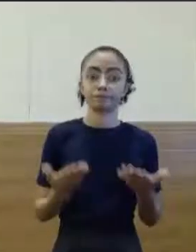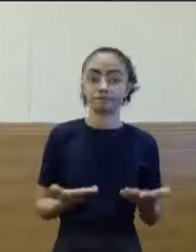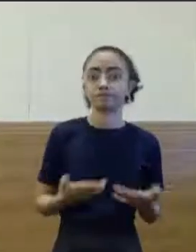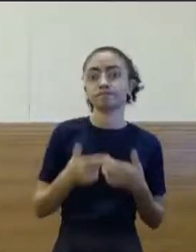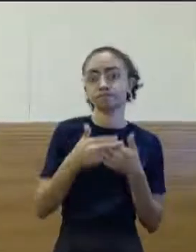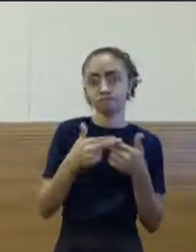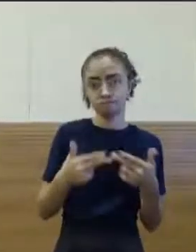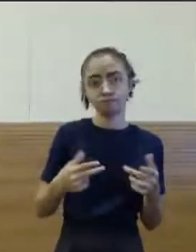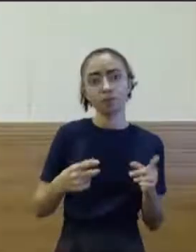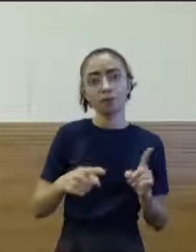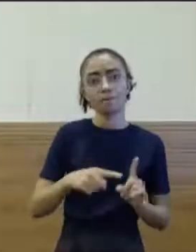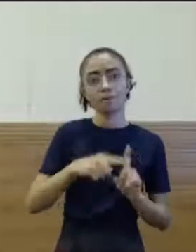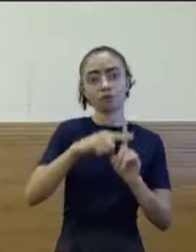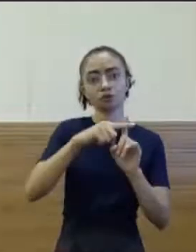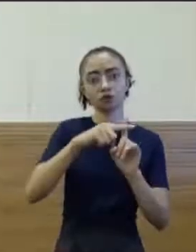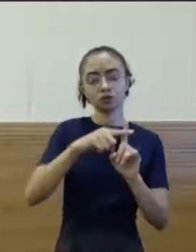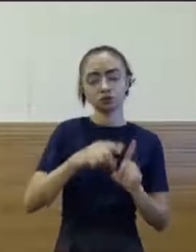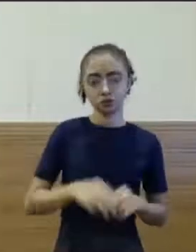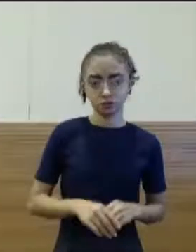It's been a month